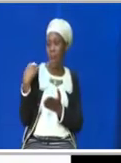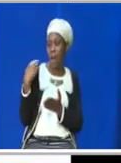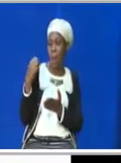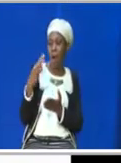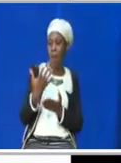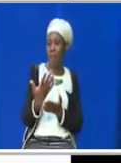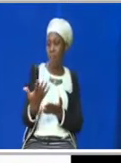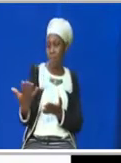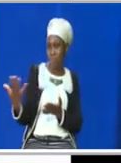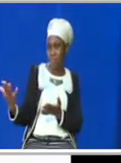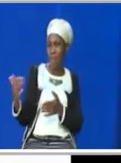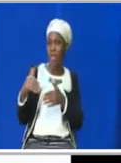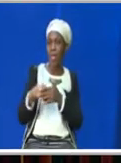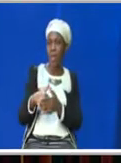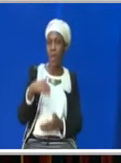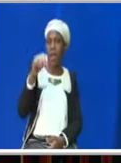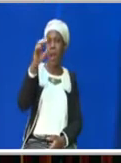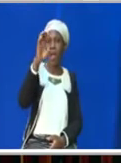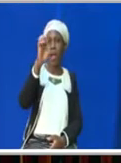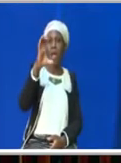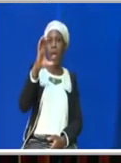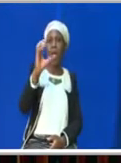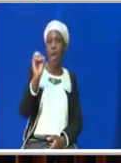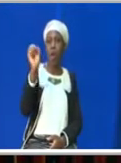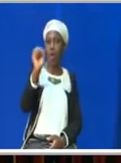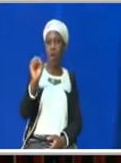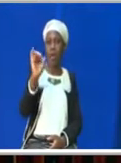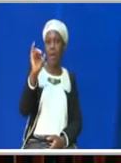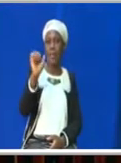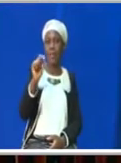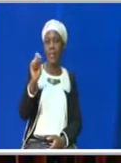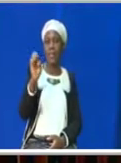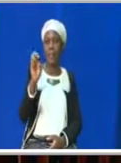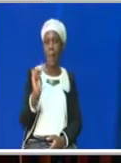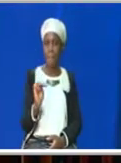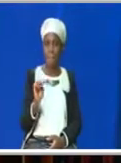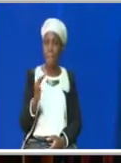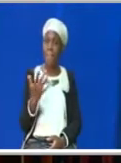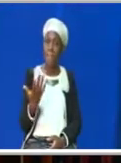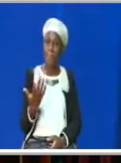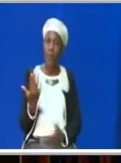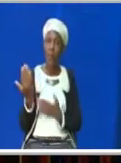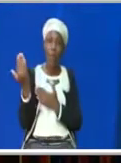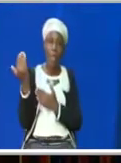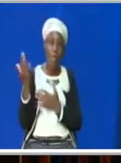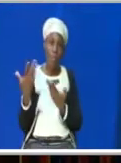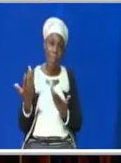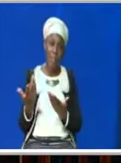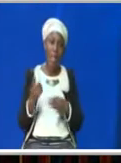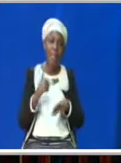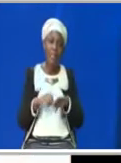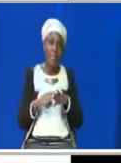an ecosystem. So what is expected of us? You should be, by the end